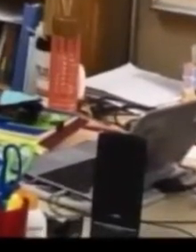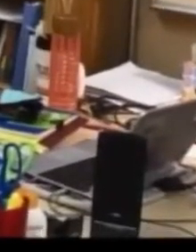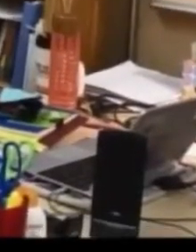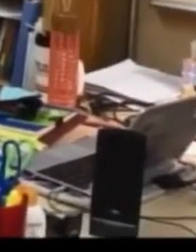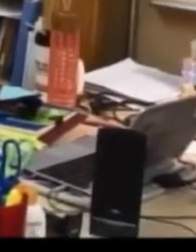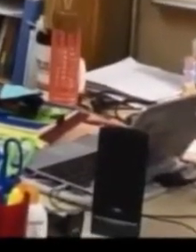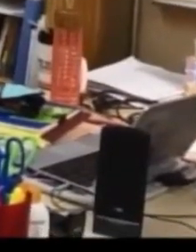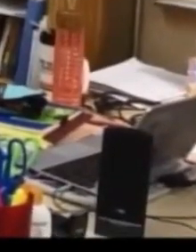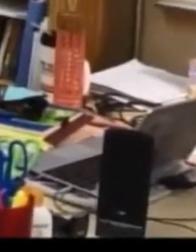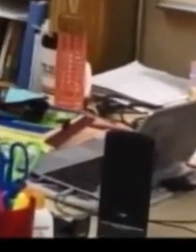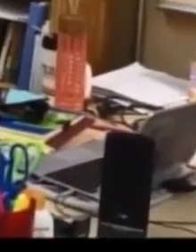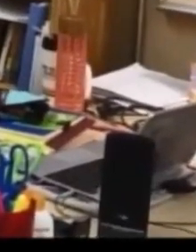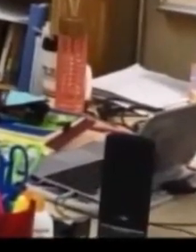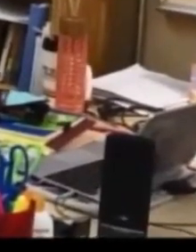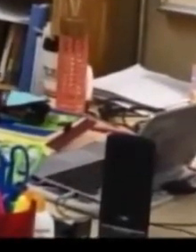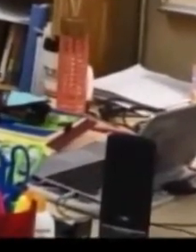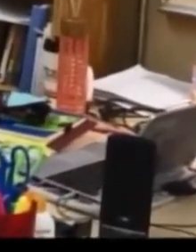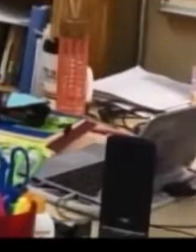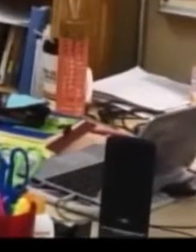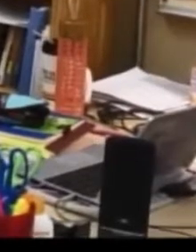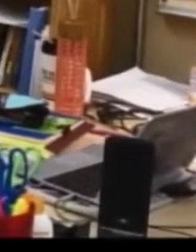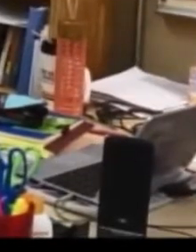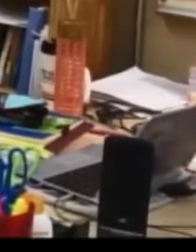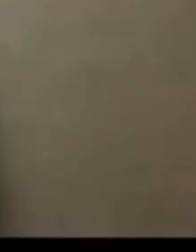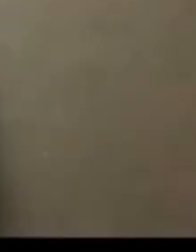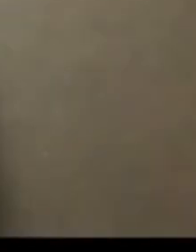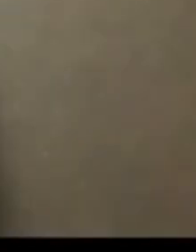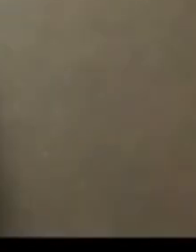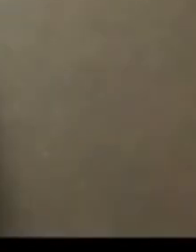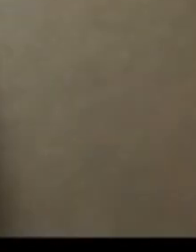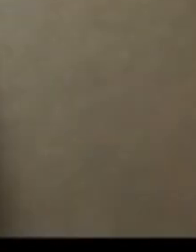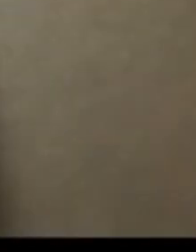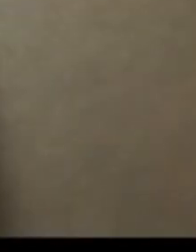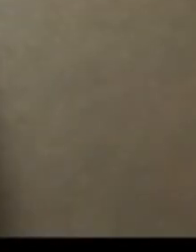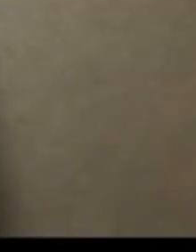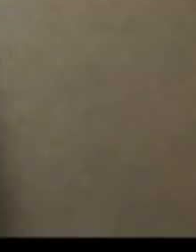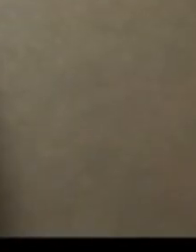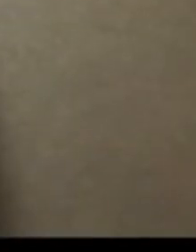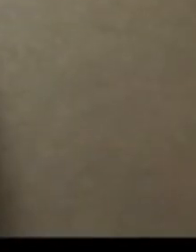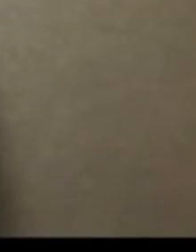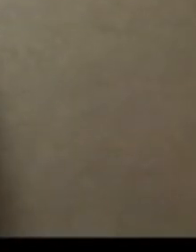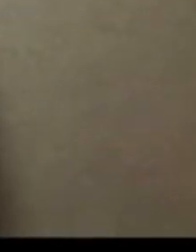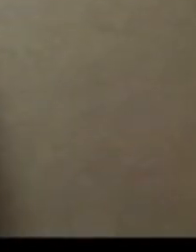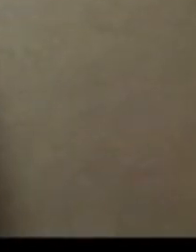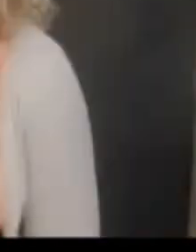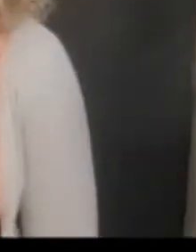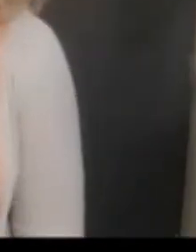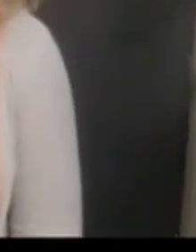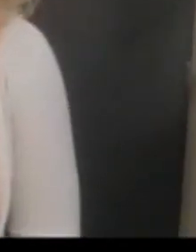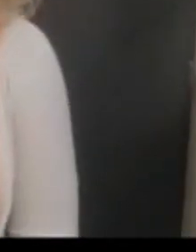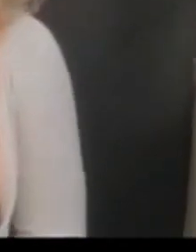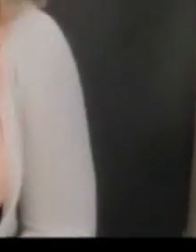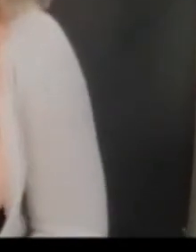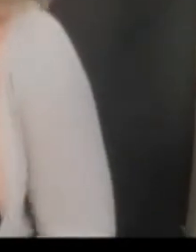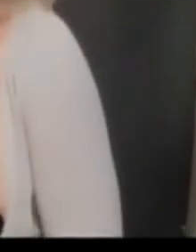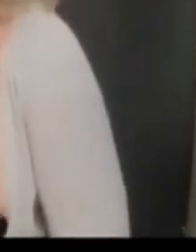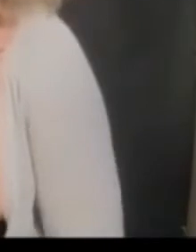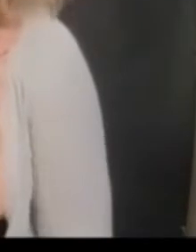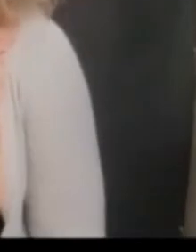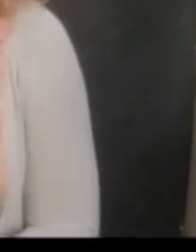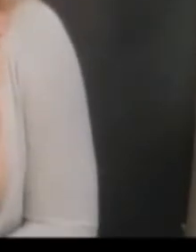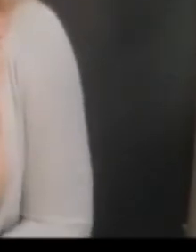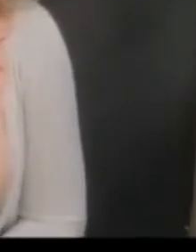Congratulations, class of 2015. You've made it. Best wishes, seniors. I'm here to send you out with some good luck. Congratulations to